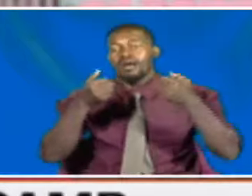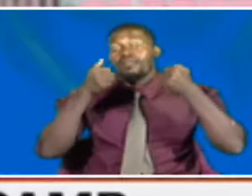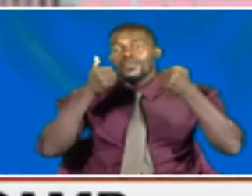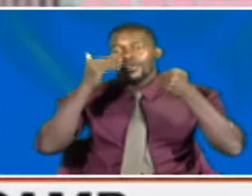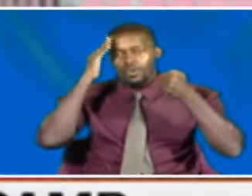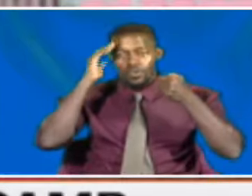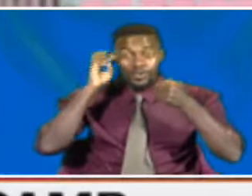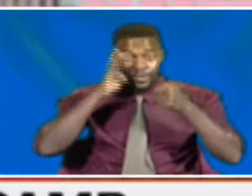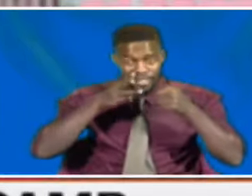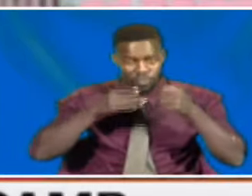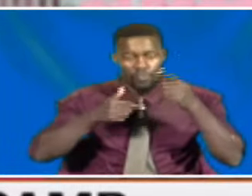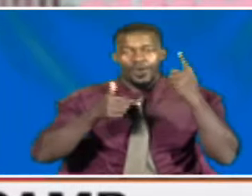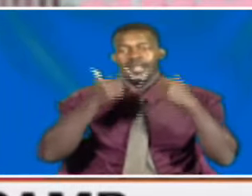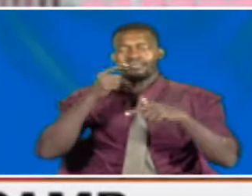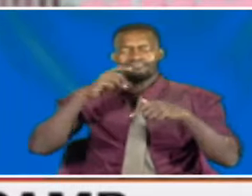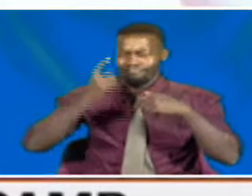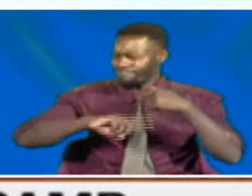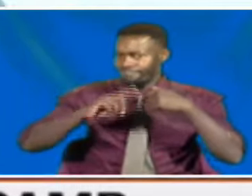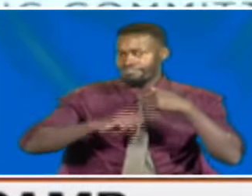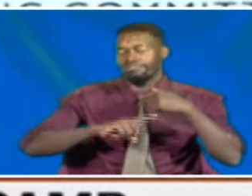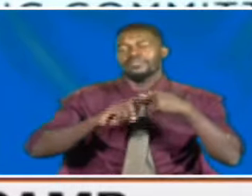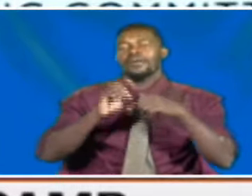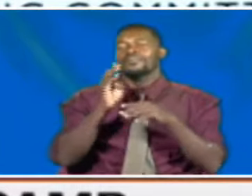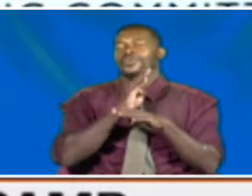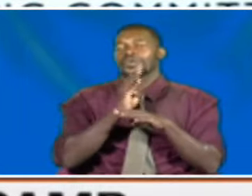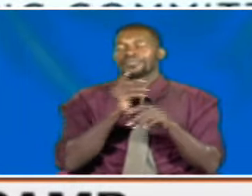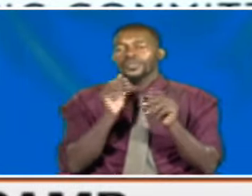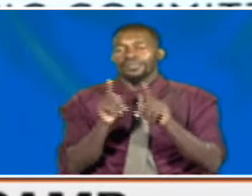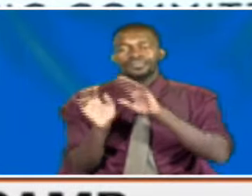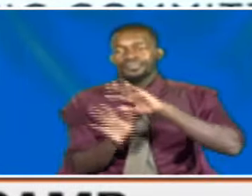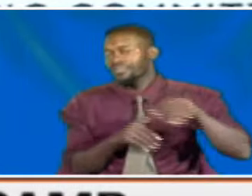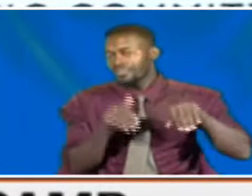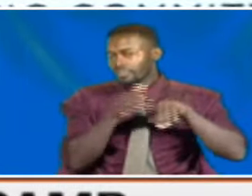make it and we are going to beat Burundi. Now we move away from football, we get into